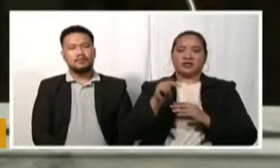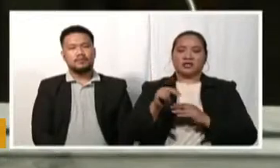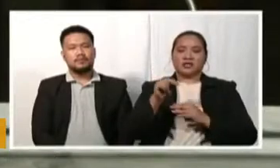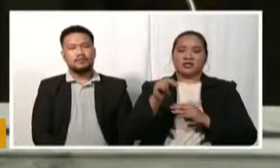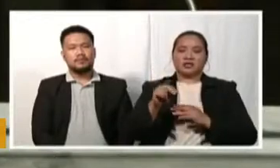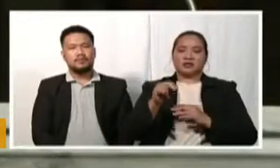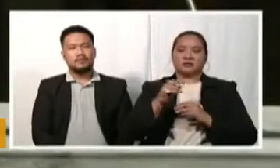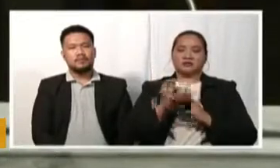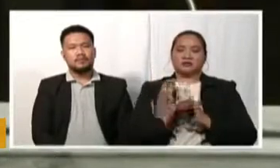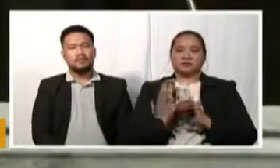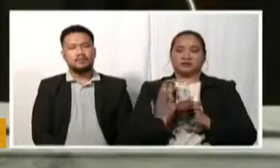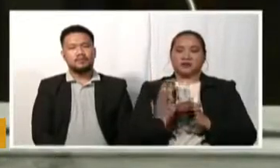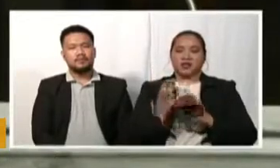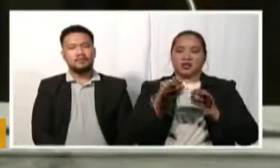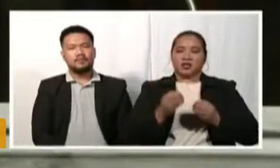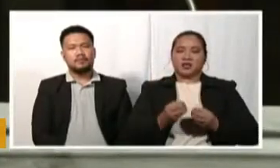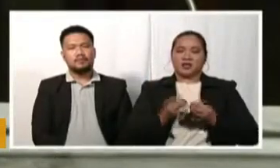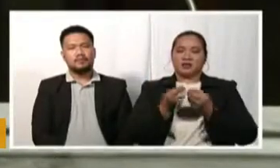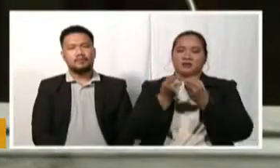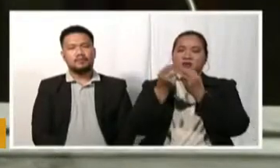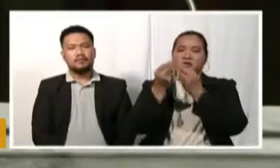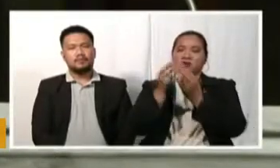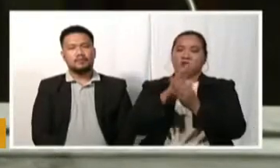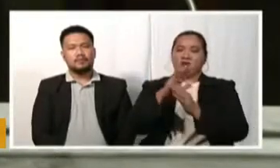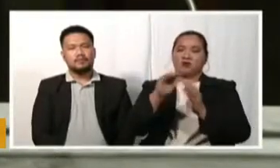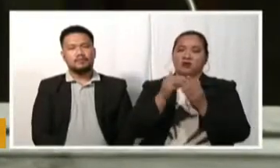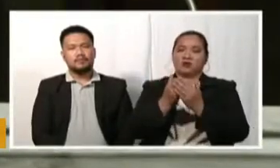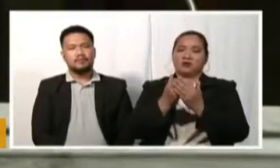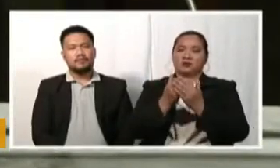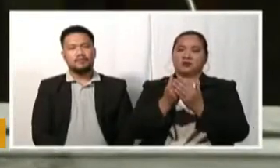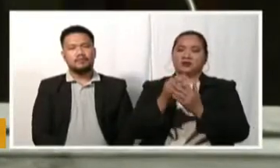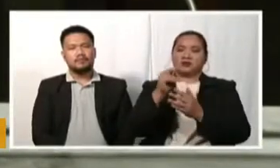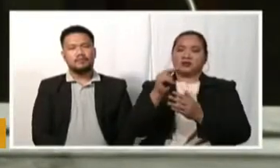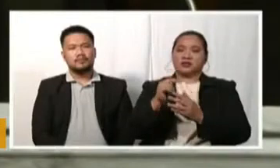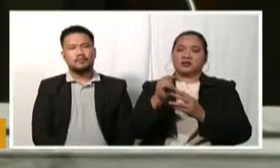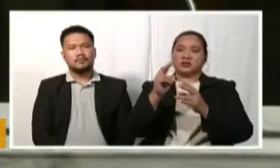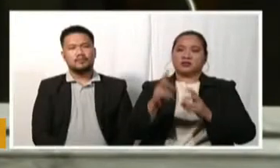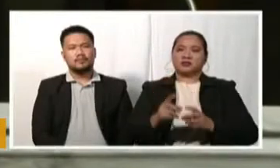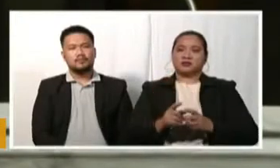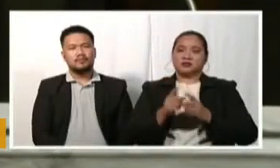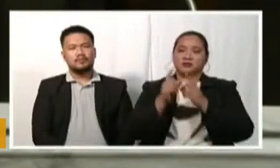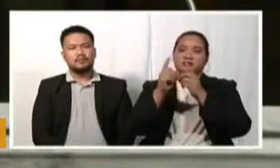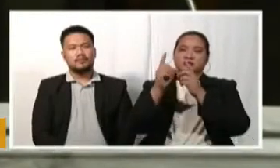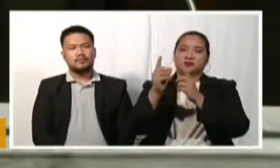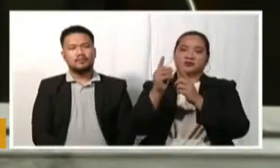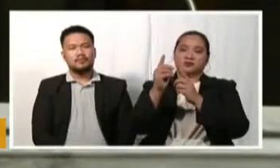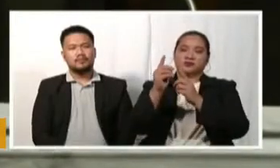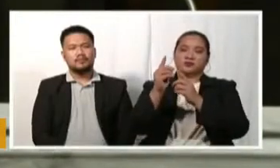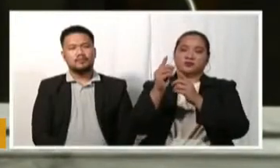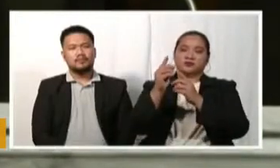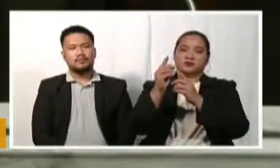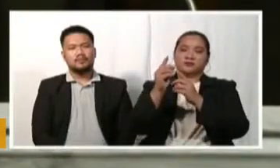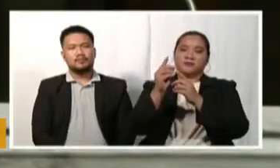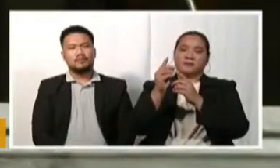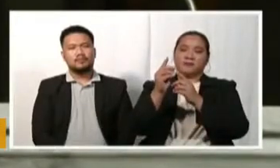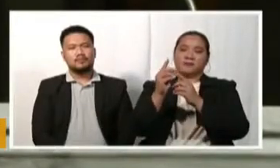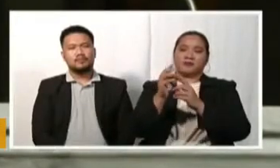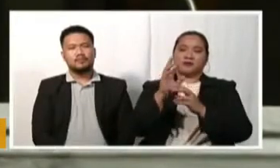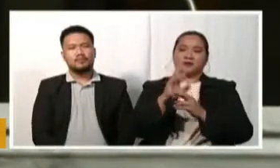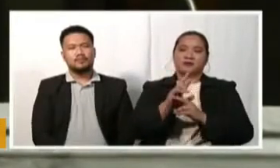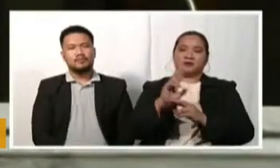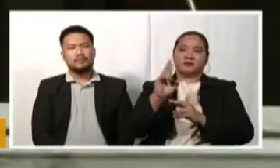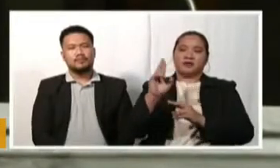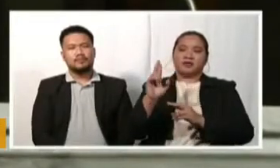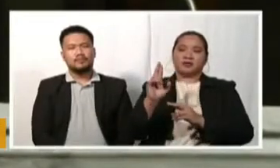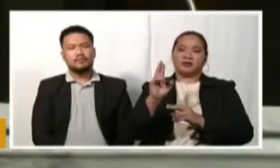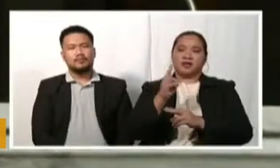lot. I set the Lord ever before me. With him at my right